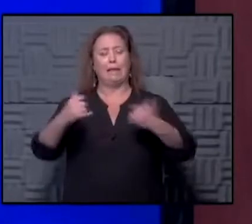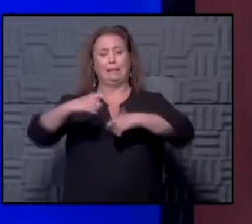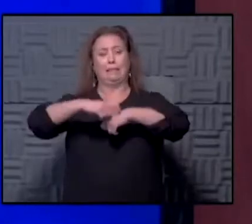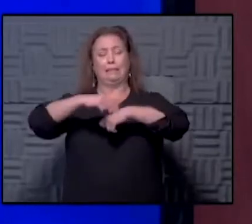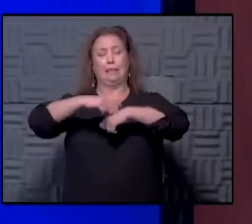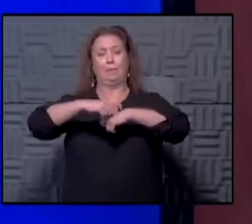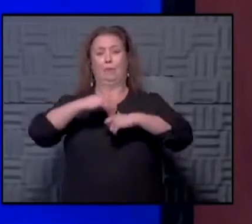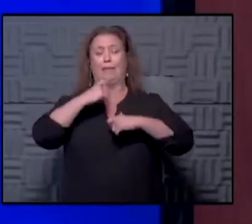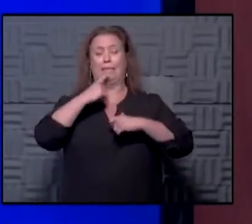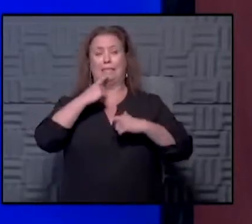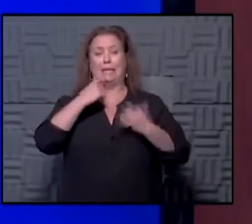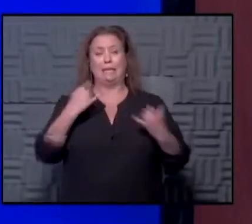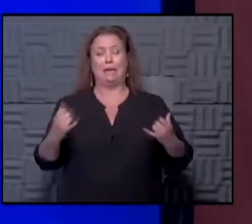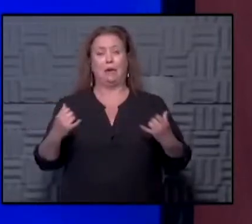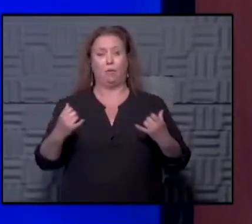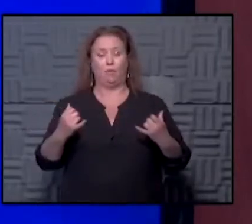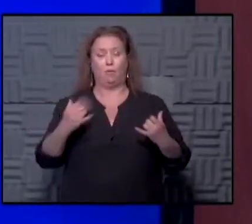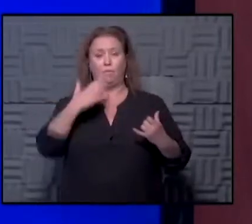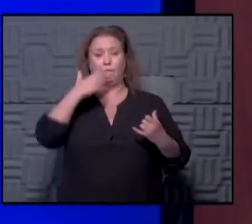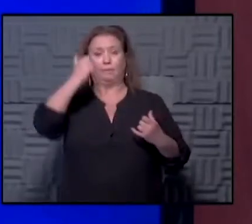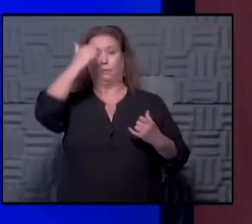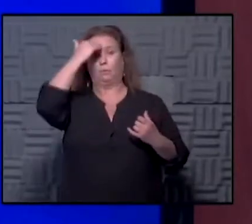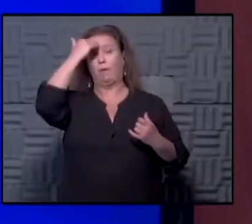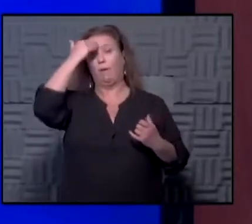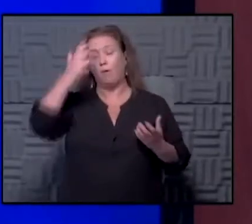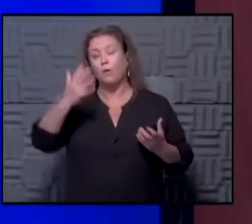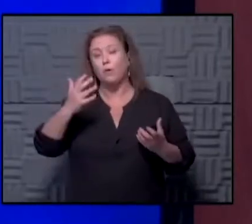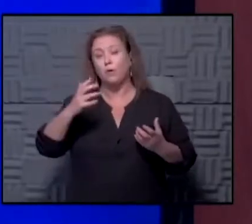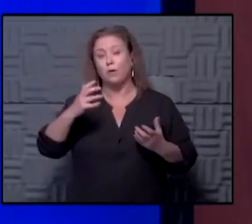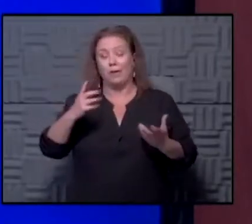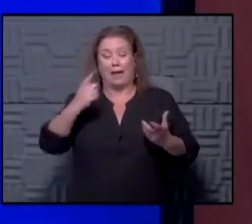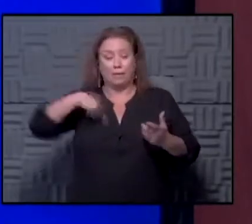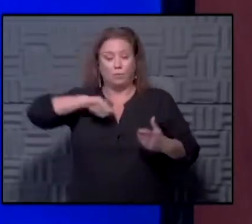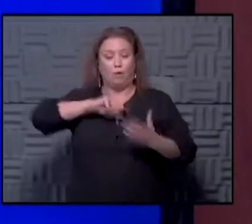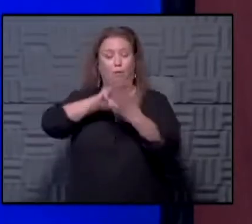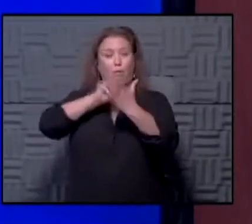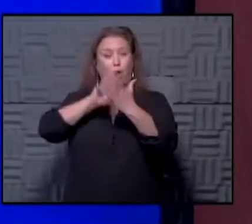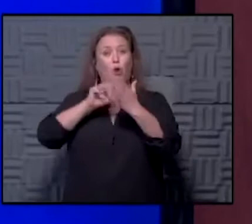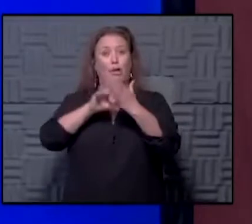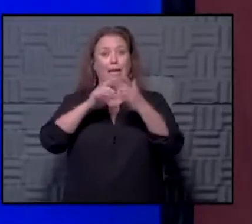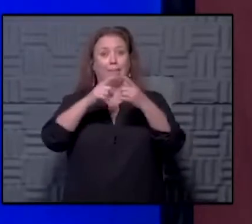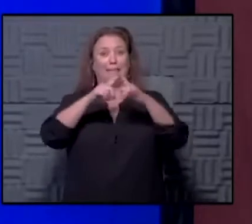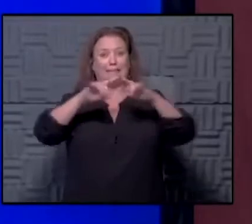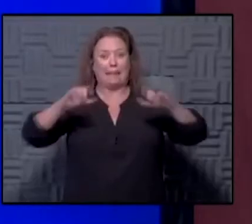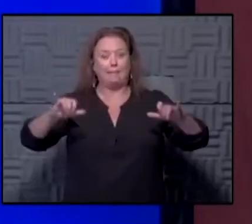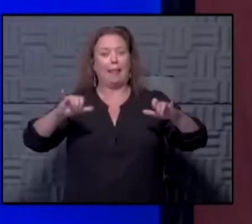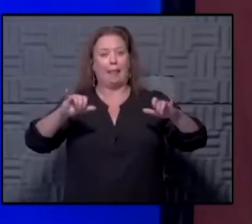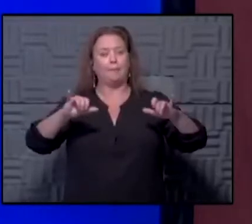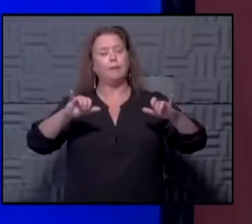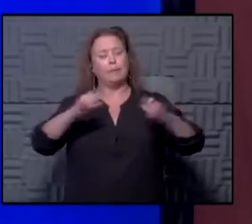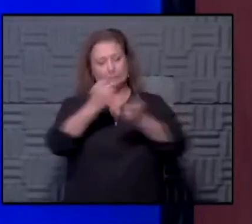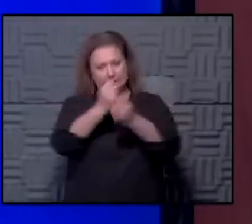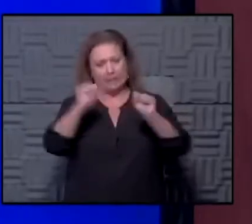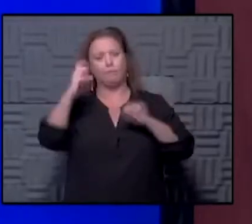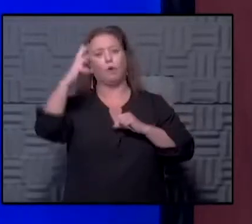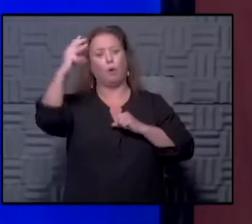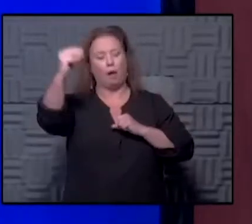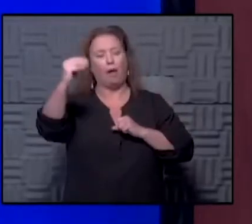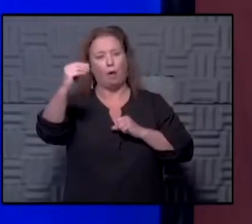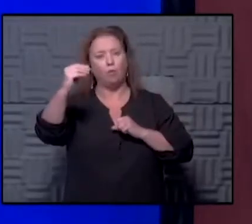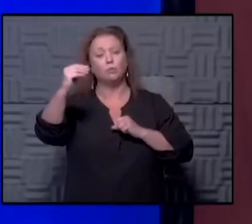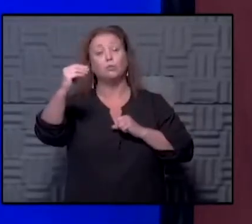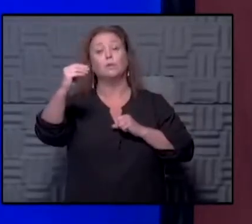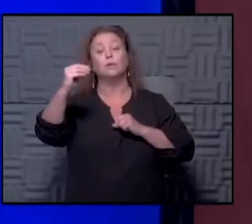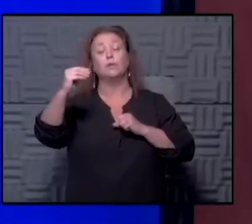what we can safely say, as best we know it, as the airplane is currently constructed, that it is very safe to go out and go